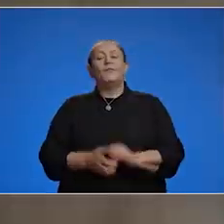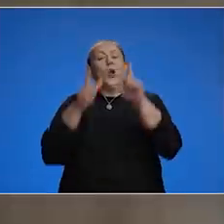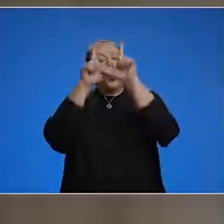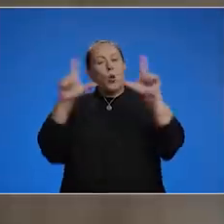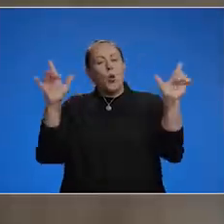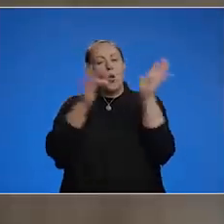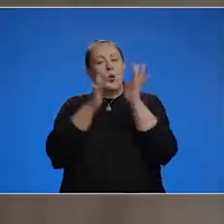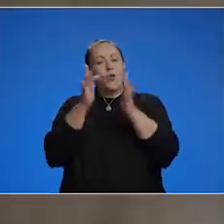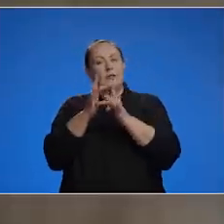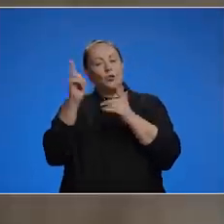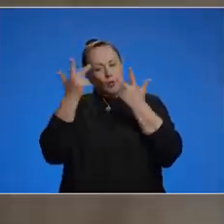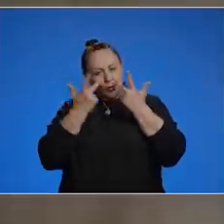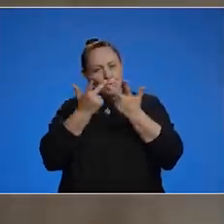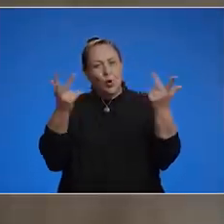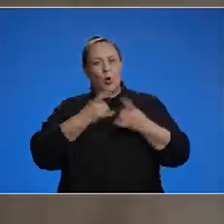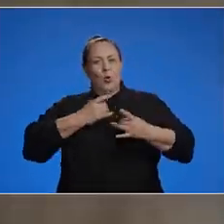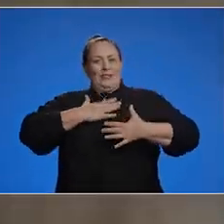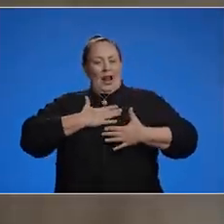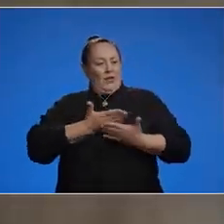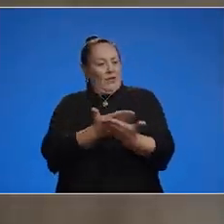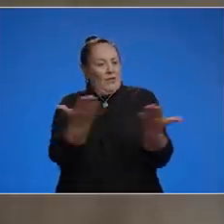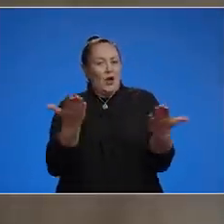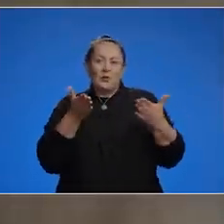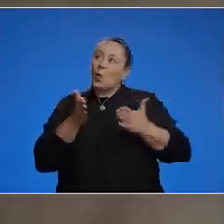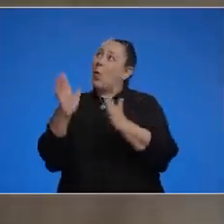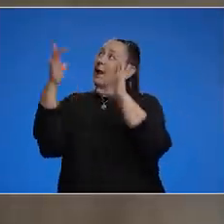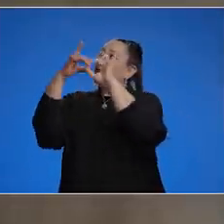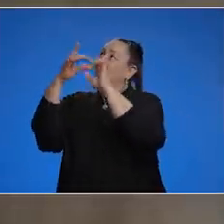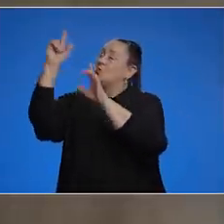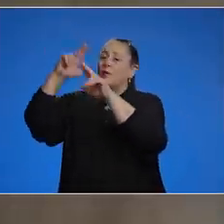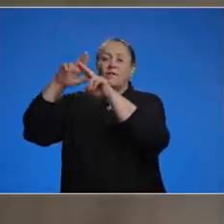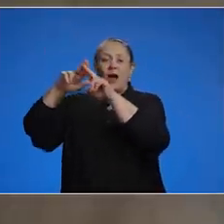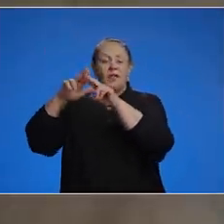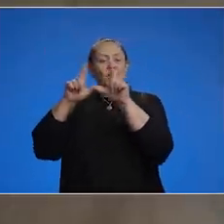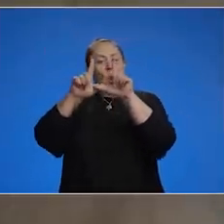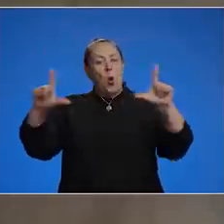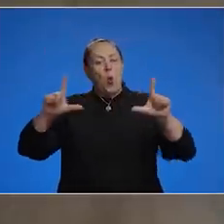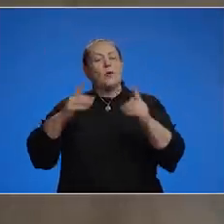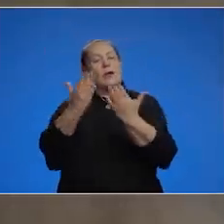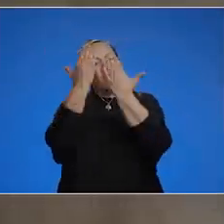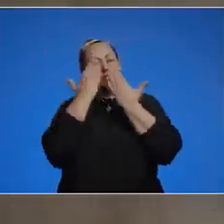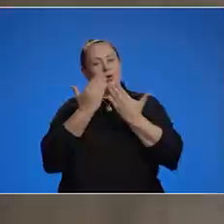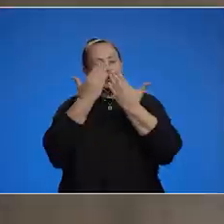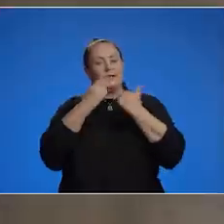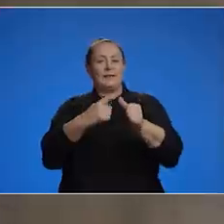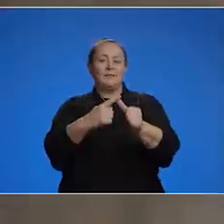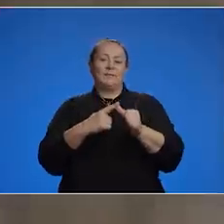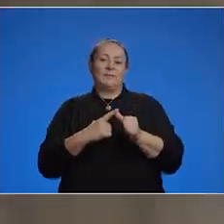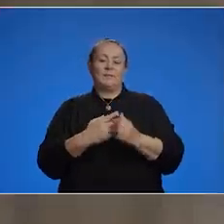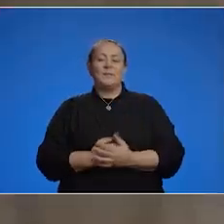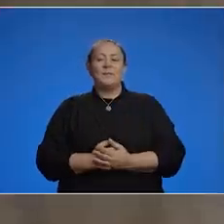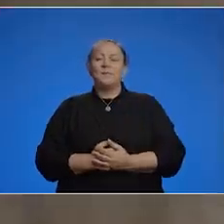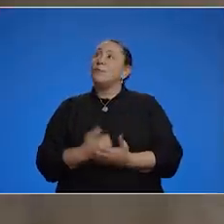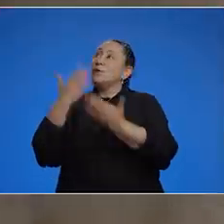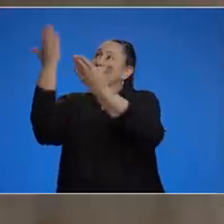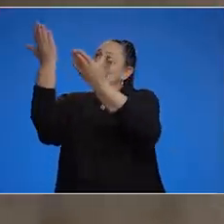Lord Jesus, you have revealed yourself as the way to the Father. Lord, have mercy. You have poured